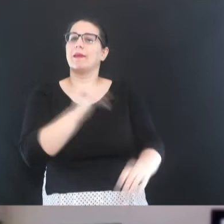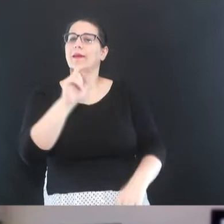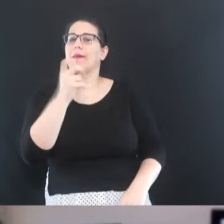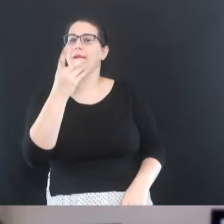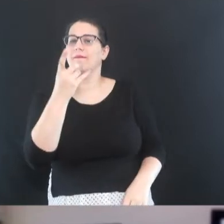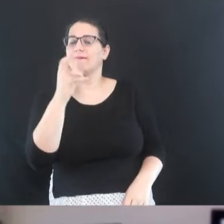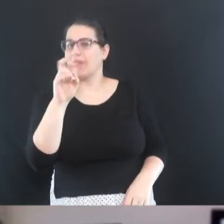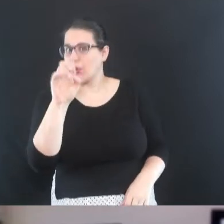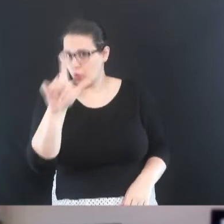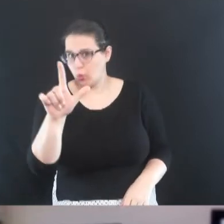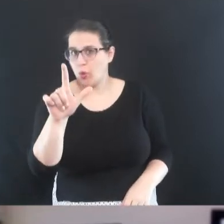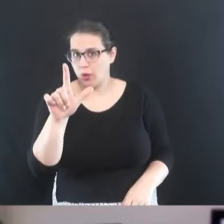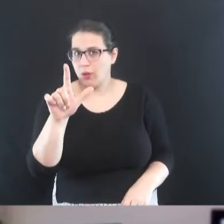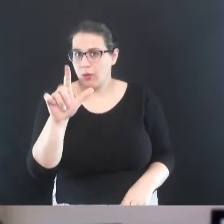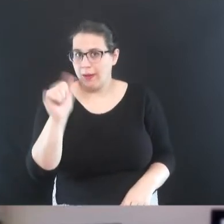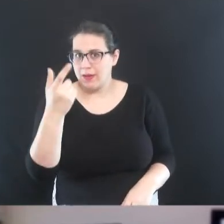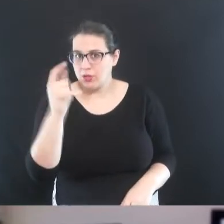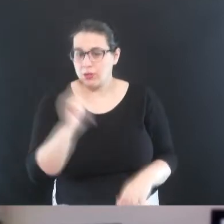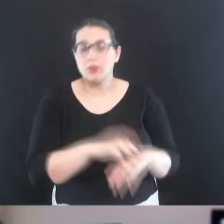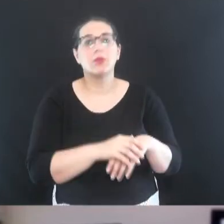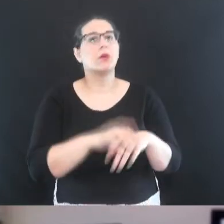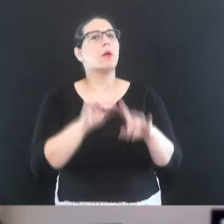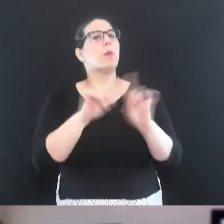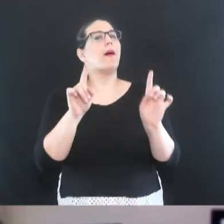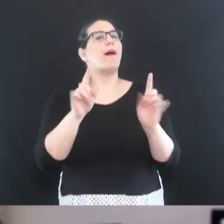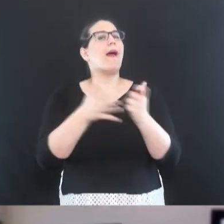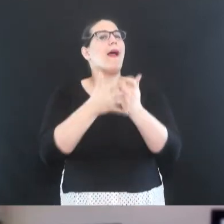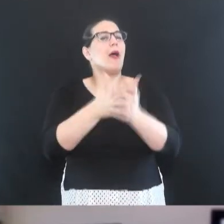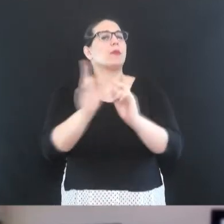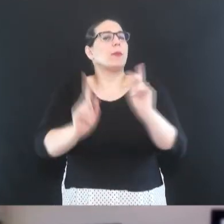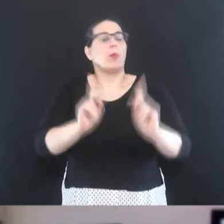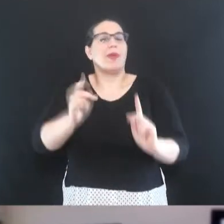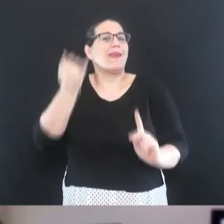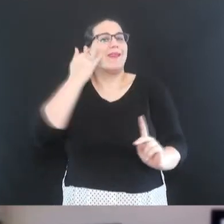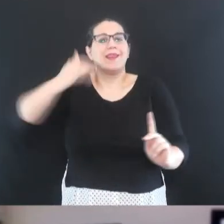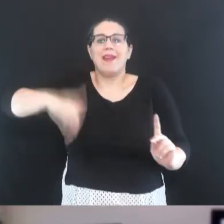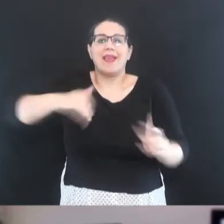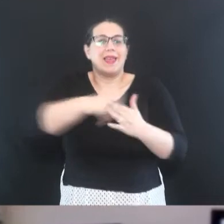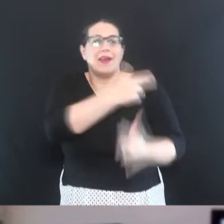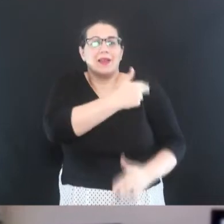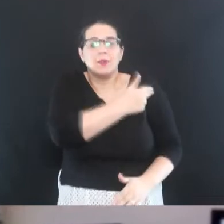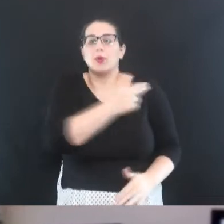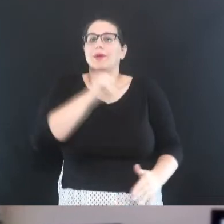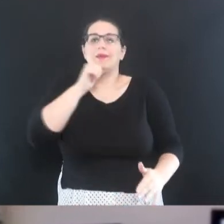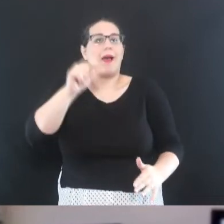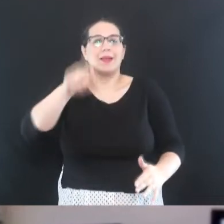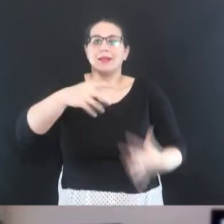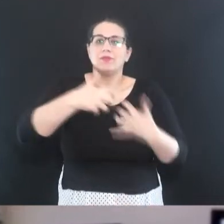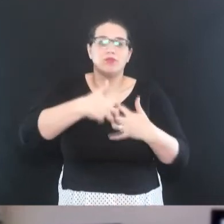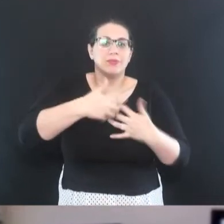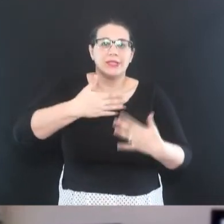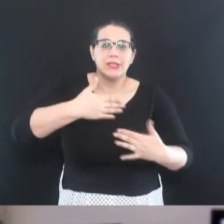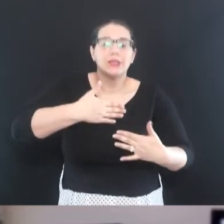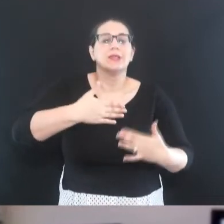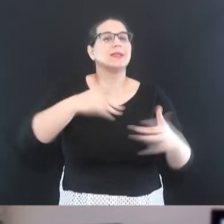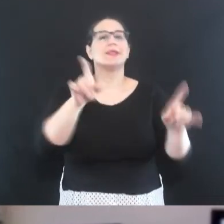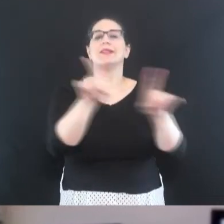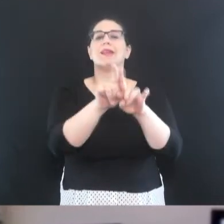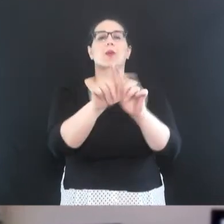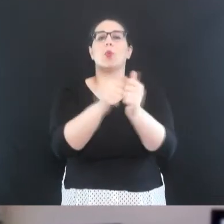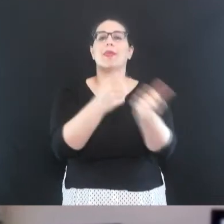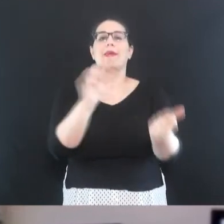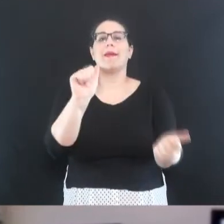in people who are not hospitalized and not on oxygen, and really the same way that we use the